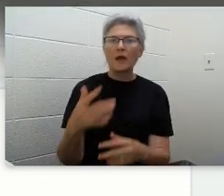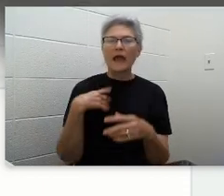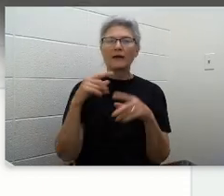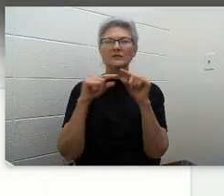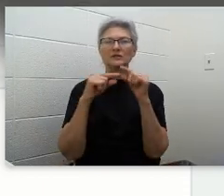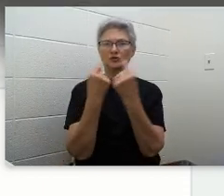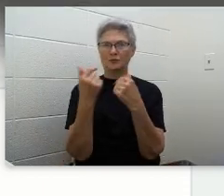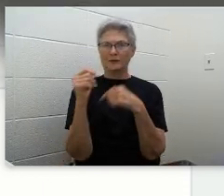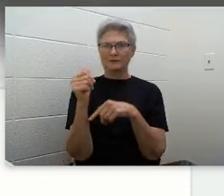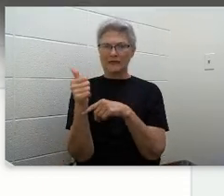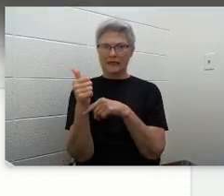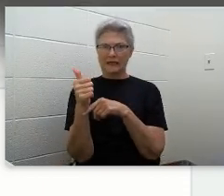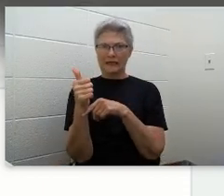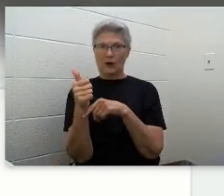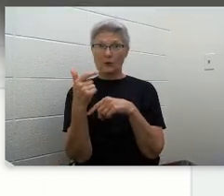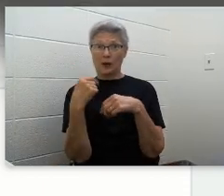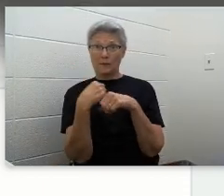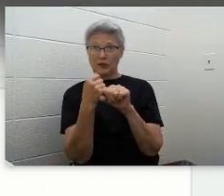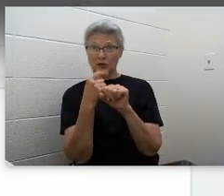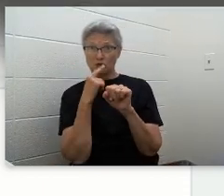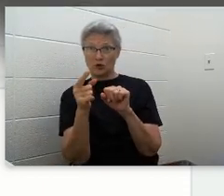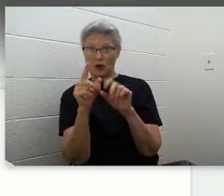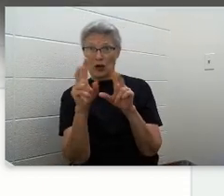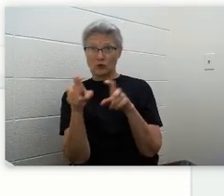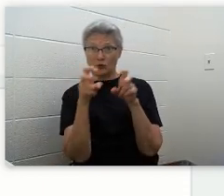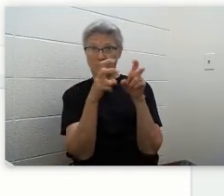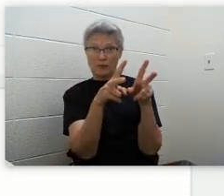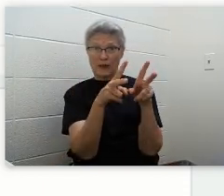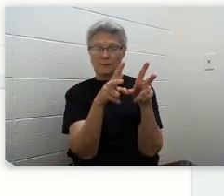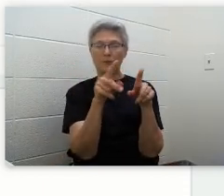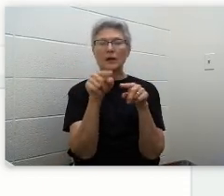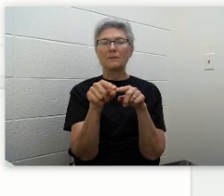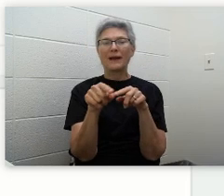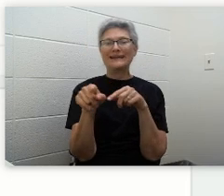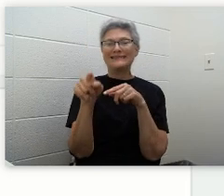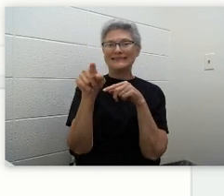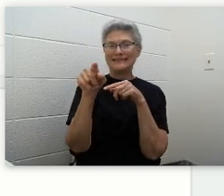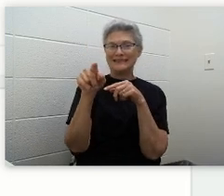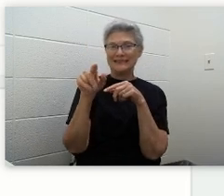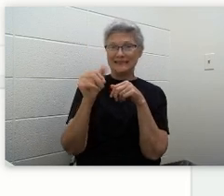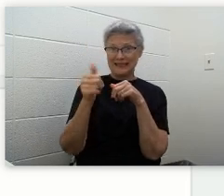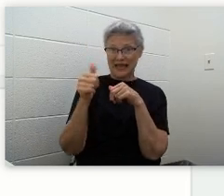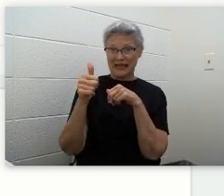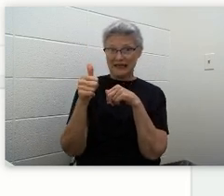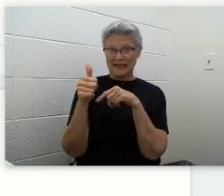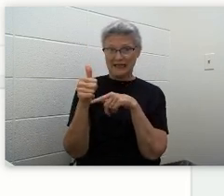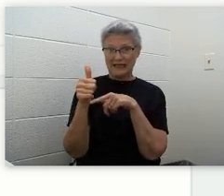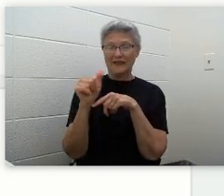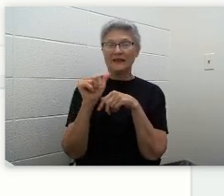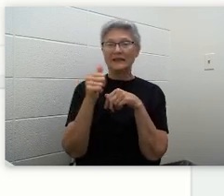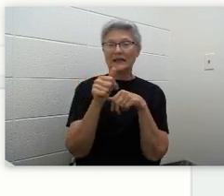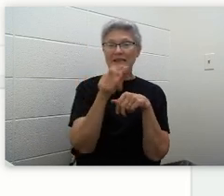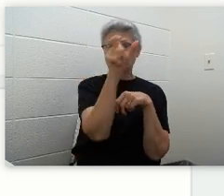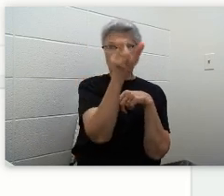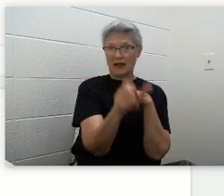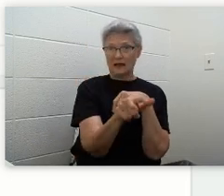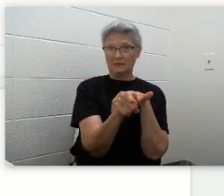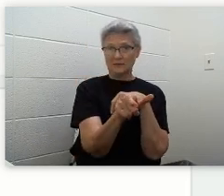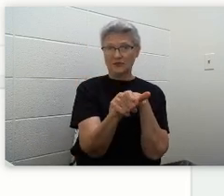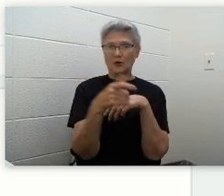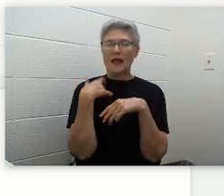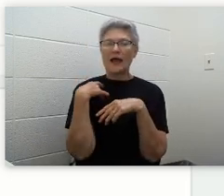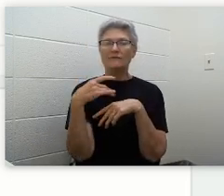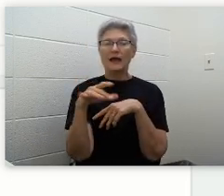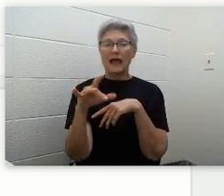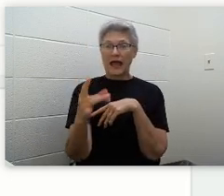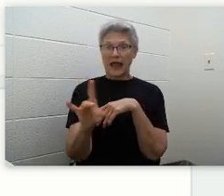actually going to make sure that I regroup by placing my 10 in the tens column. And now I have